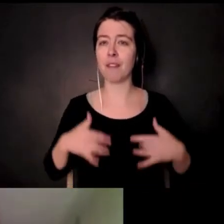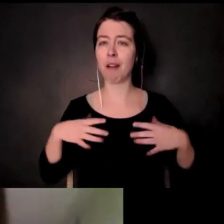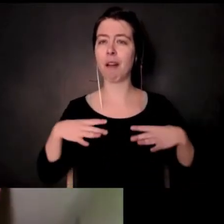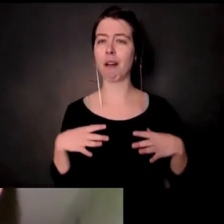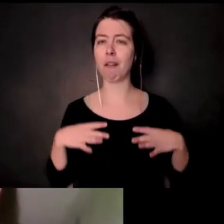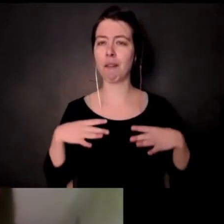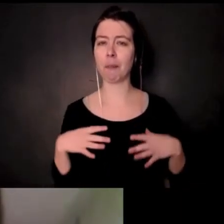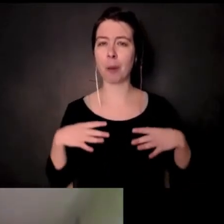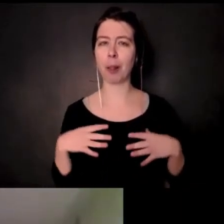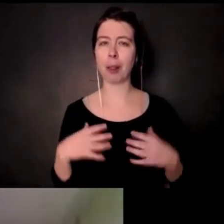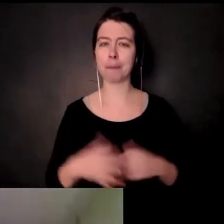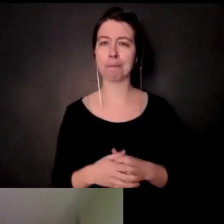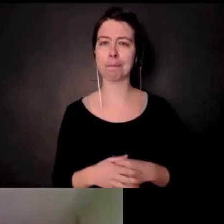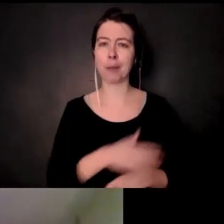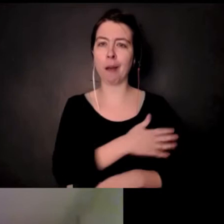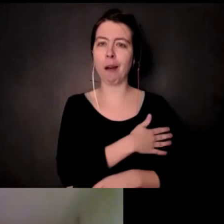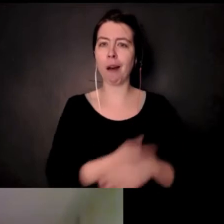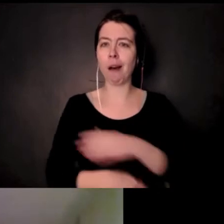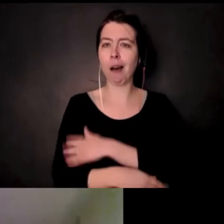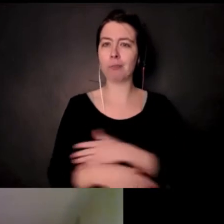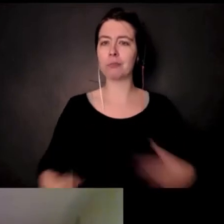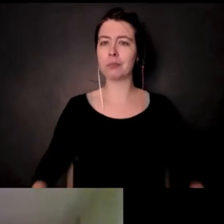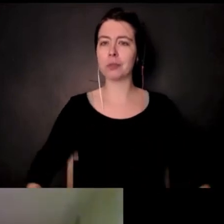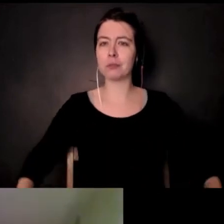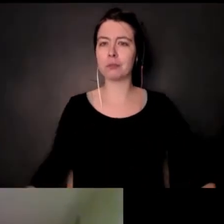Hand your arms by your side loosely.